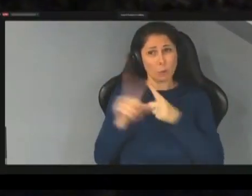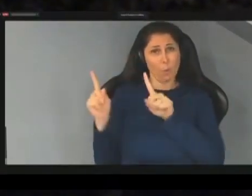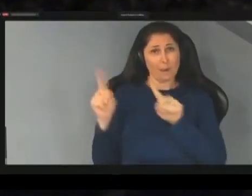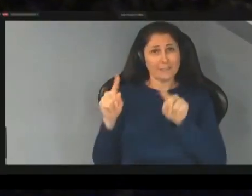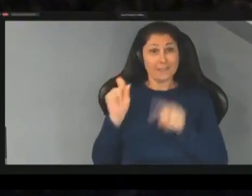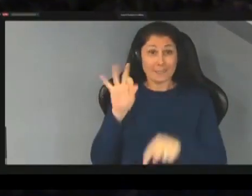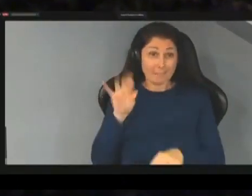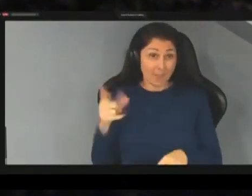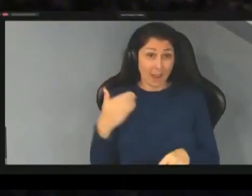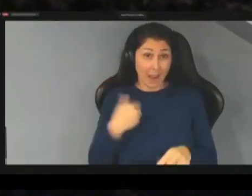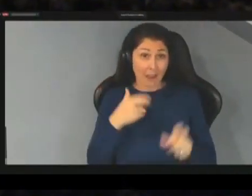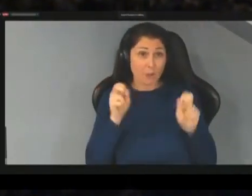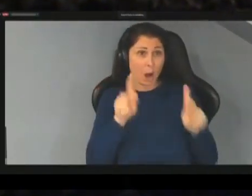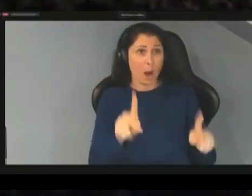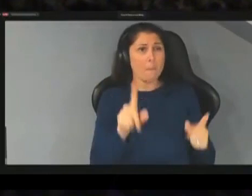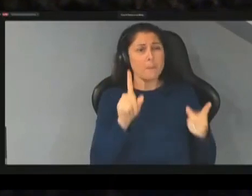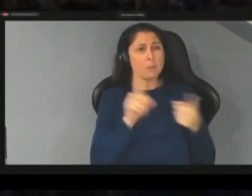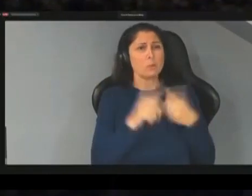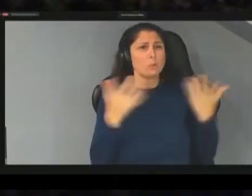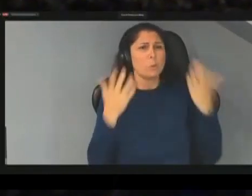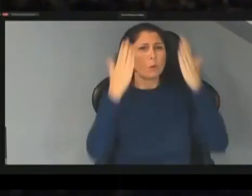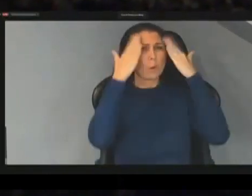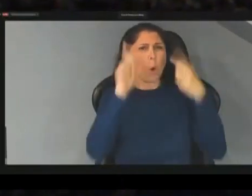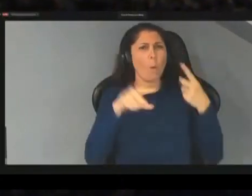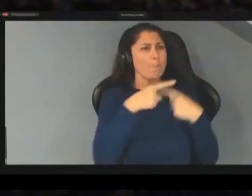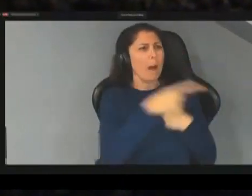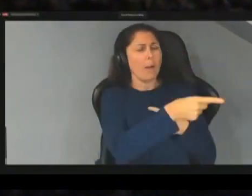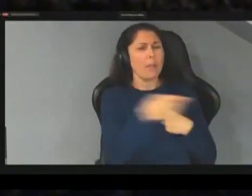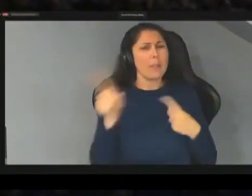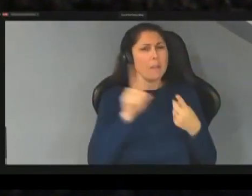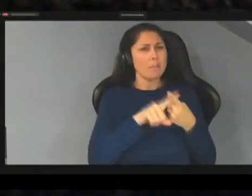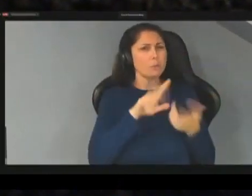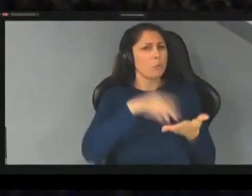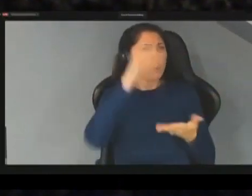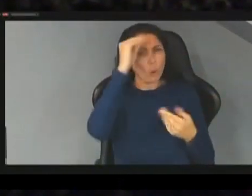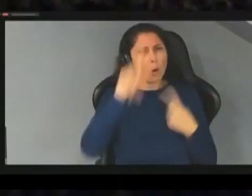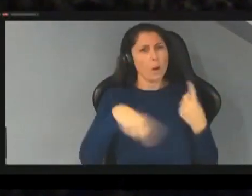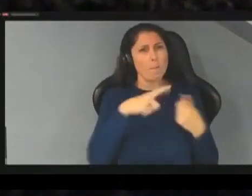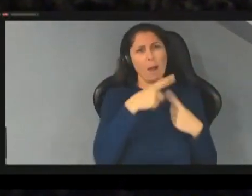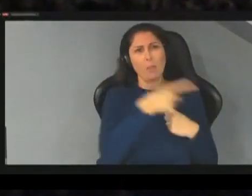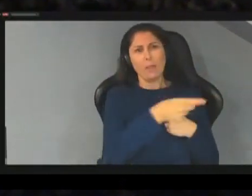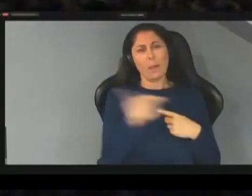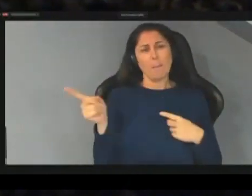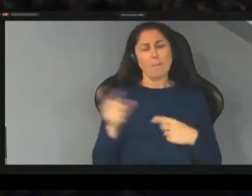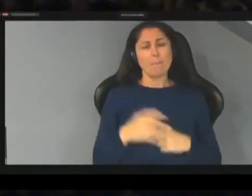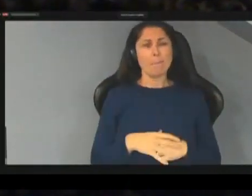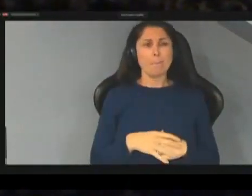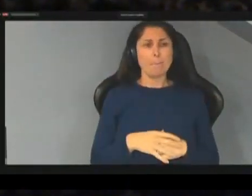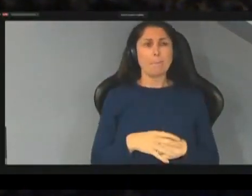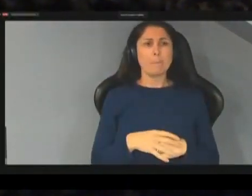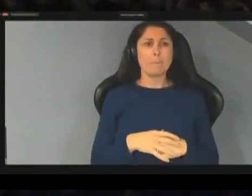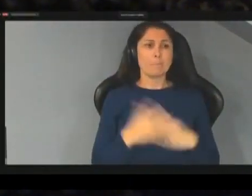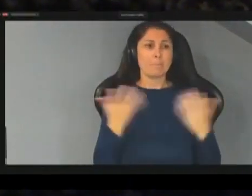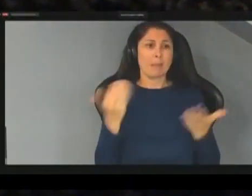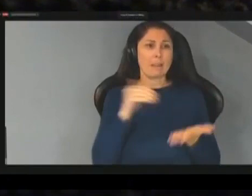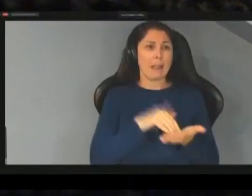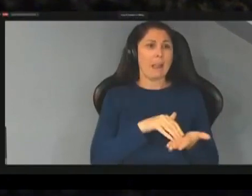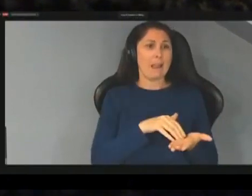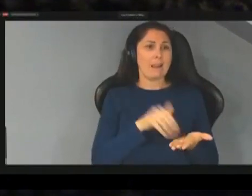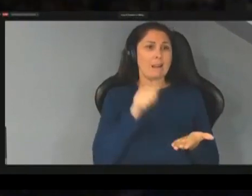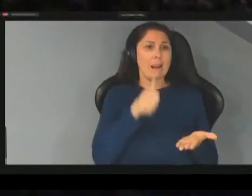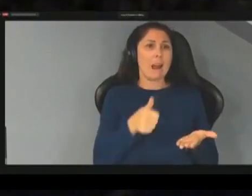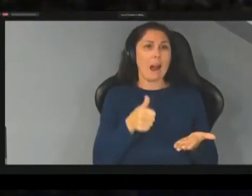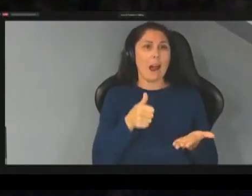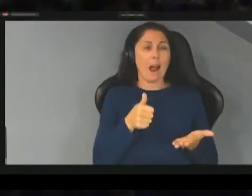opportunity to know about them and to learn about them. So, you know, again, not the